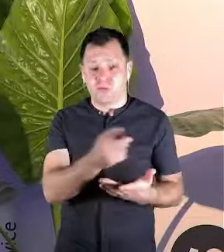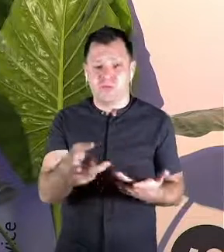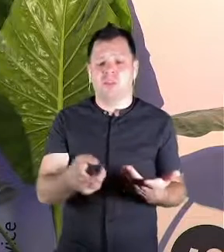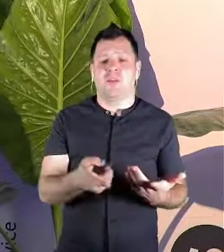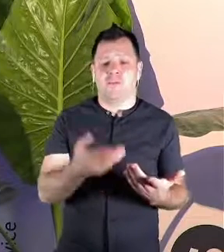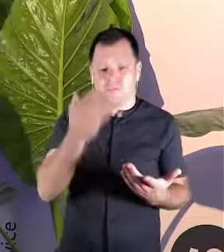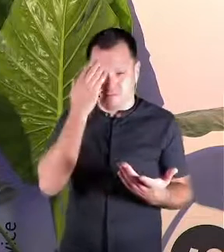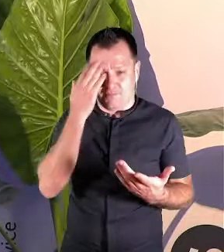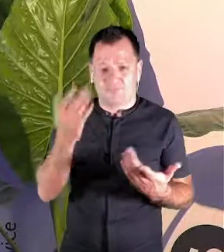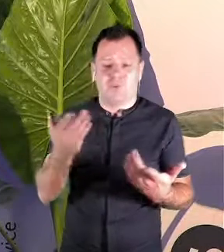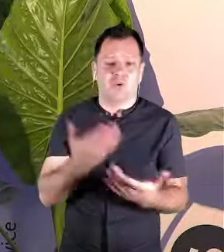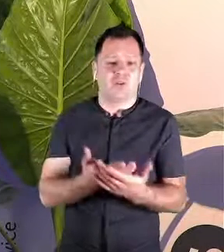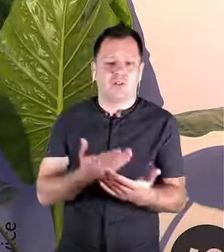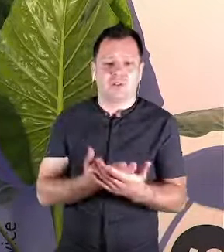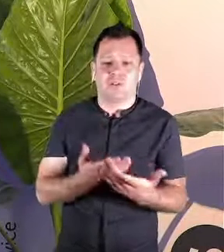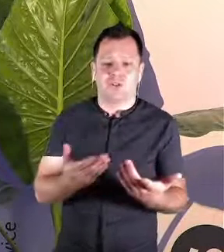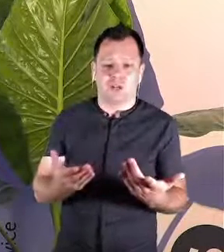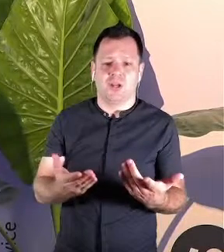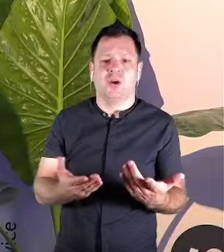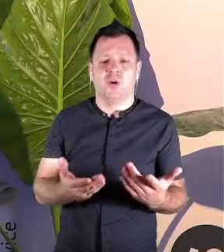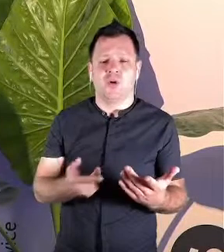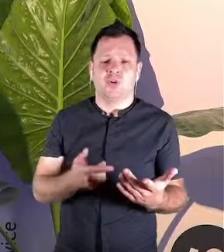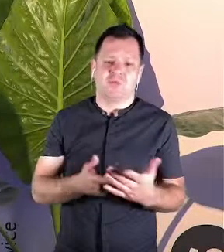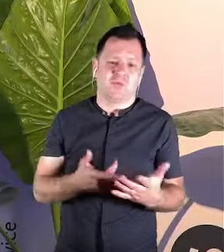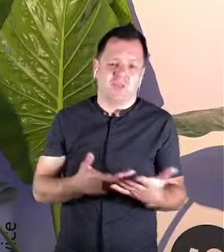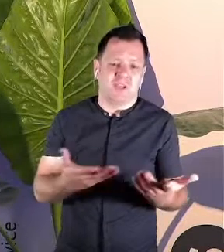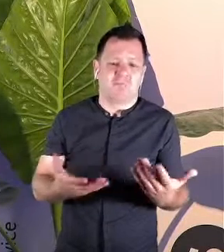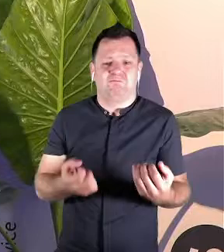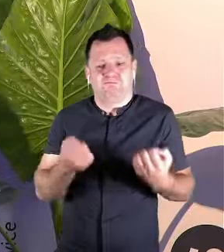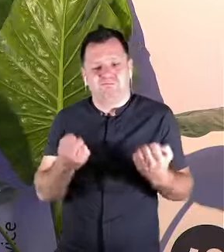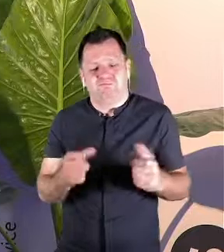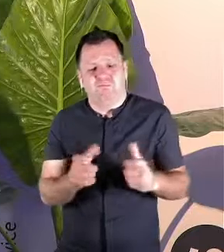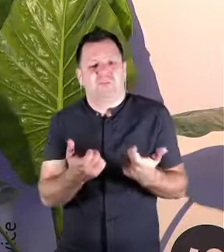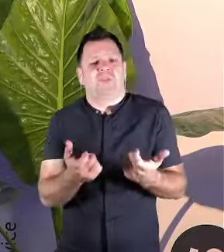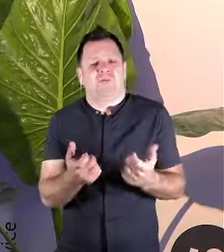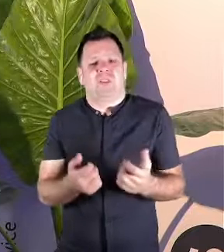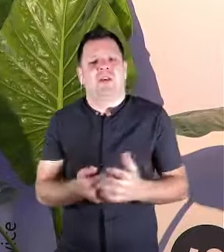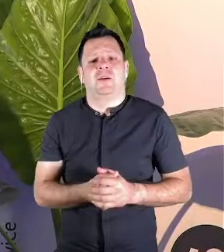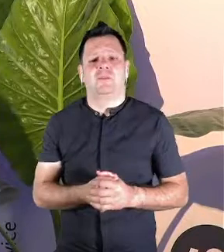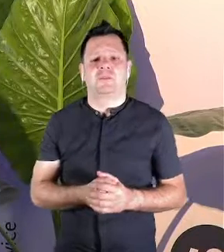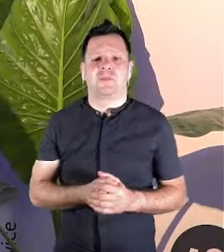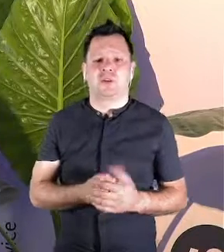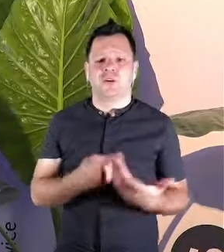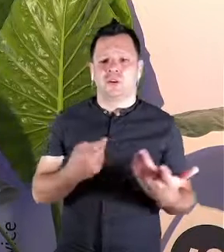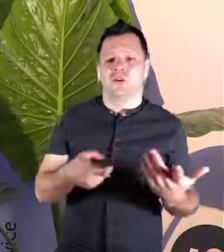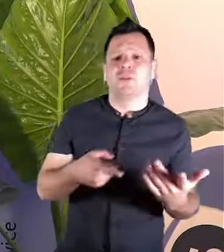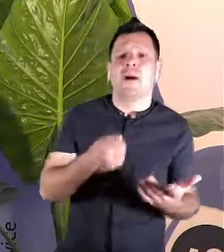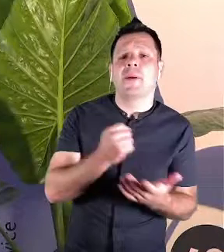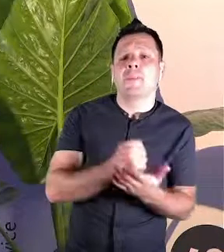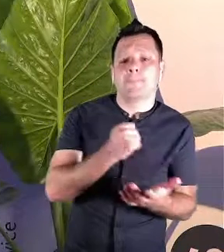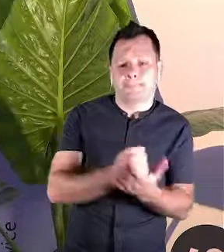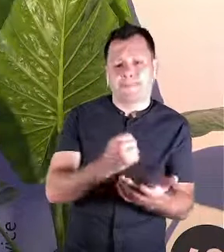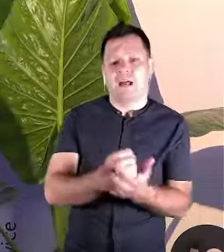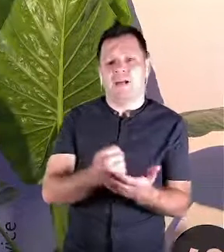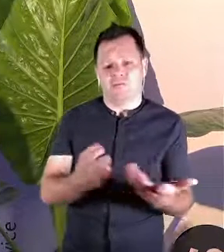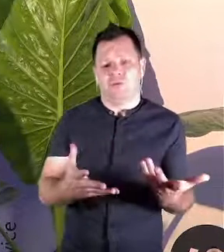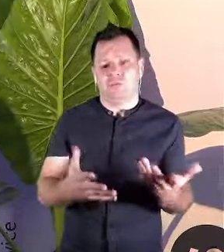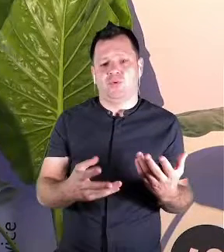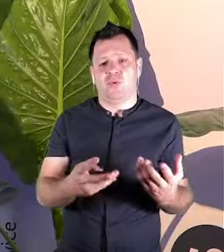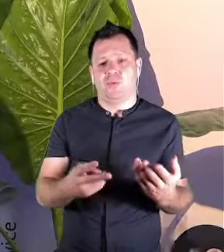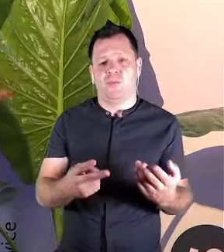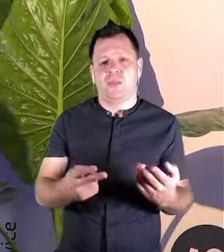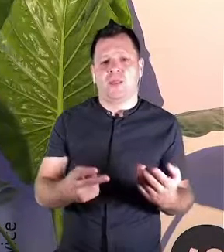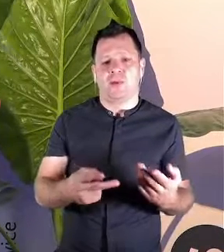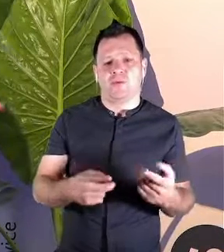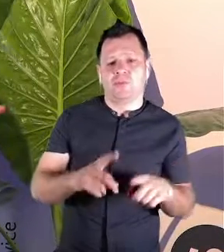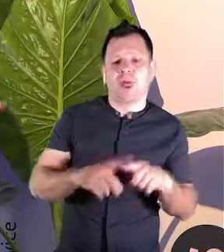this allemansrätten, the law for nature, but at the same point, you seem, of course, not all of you, but you seem to